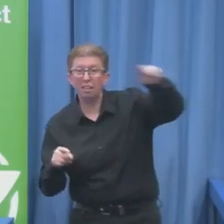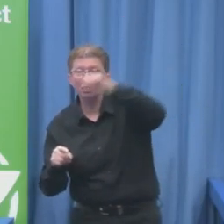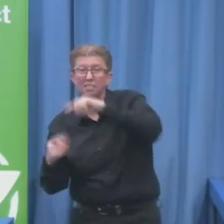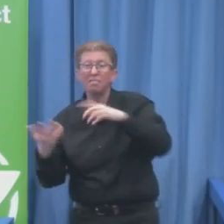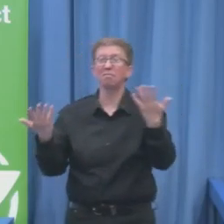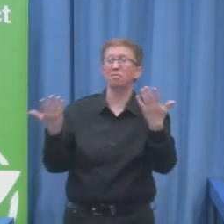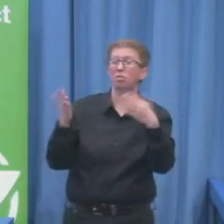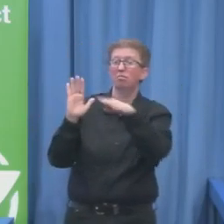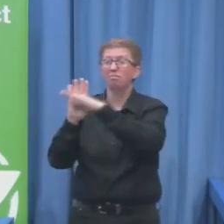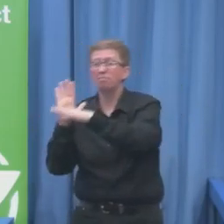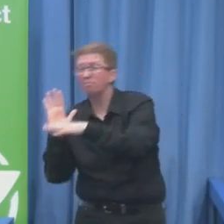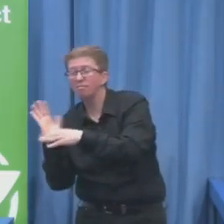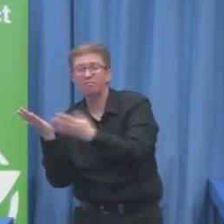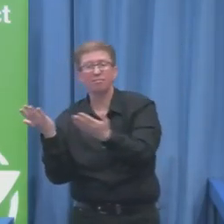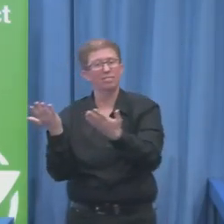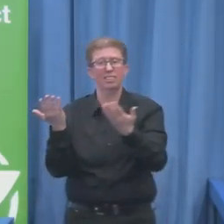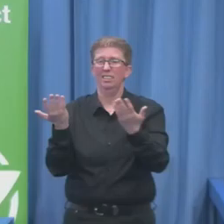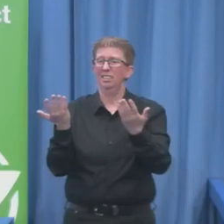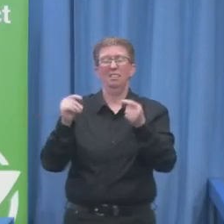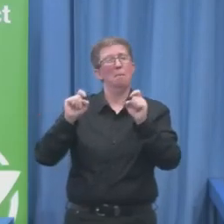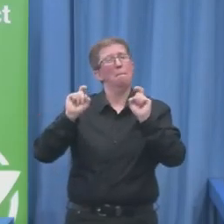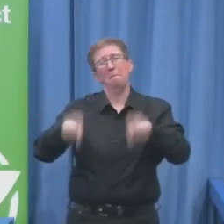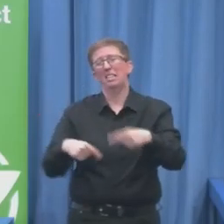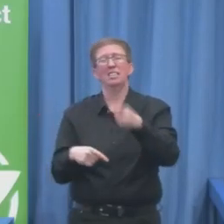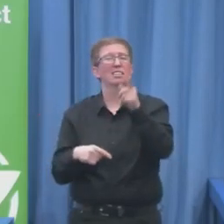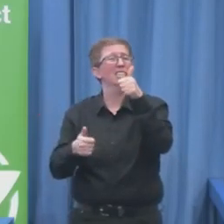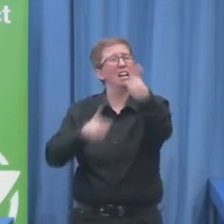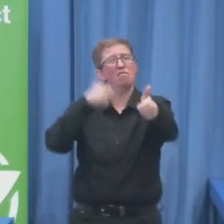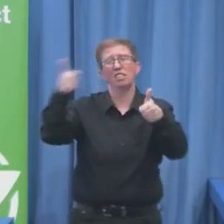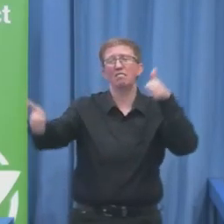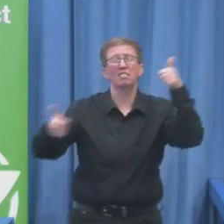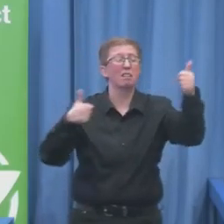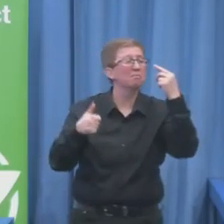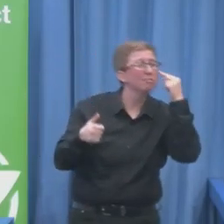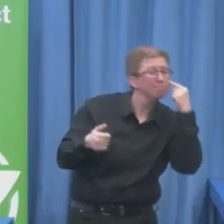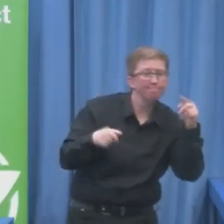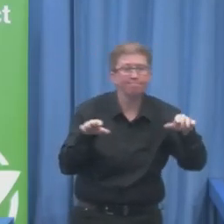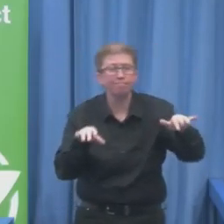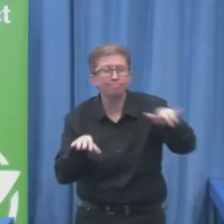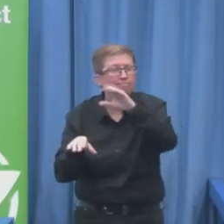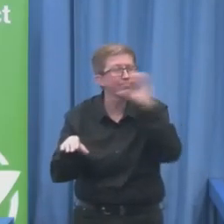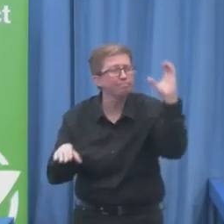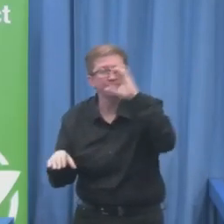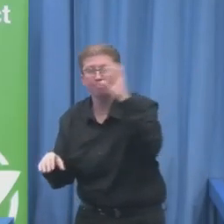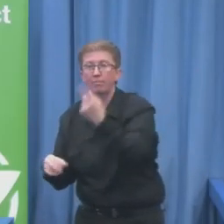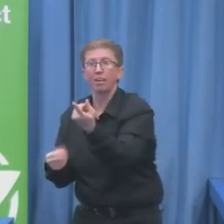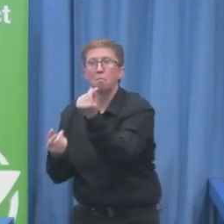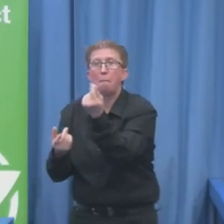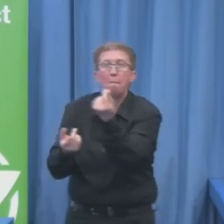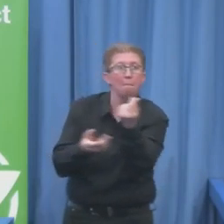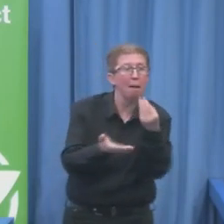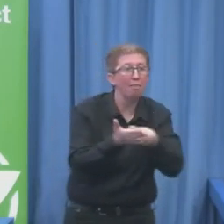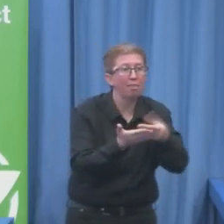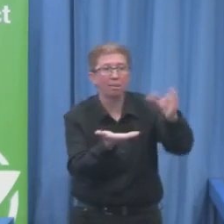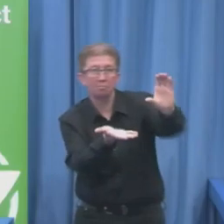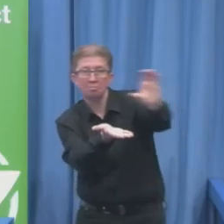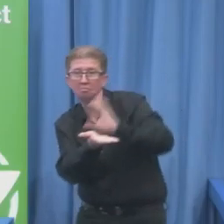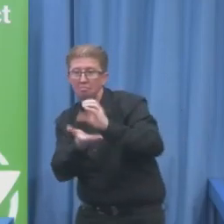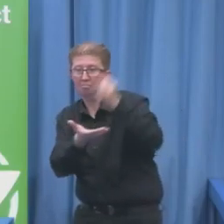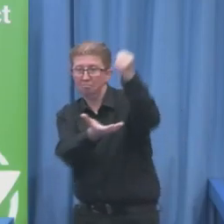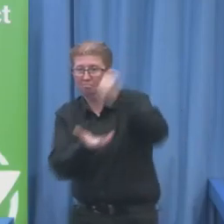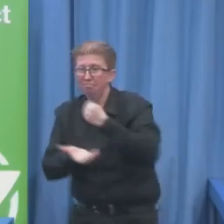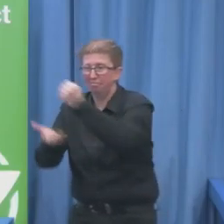at. The first thing is the business case. You need to make, related to my previous answer, you need